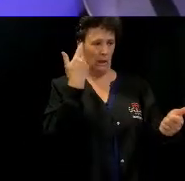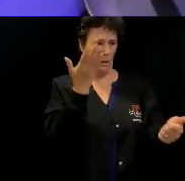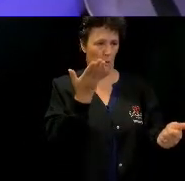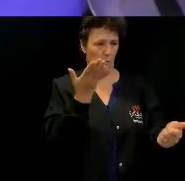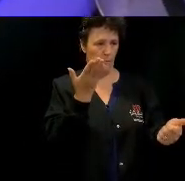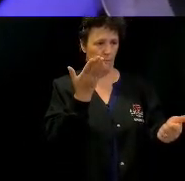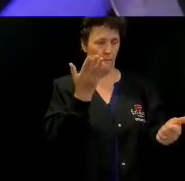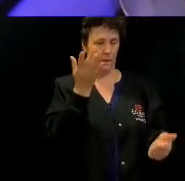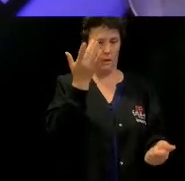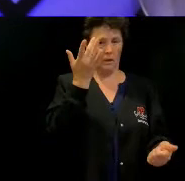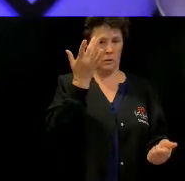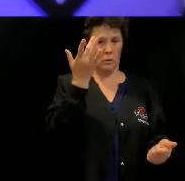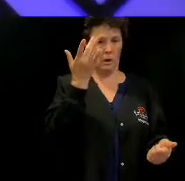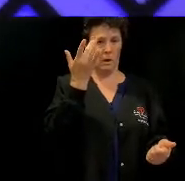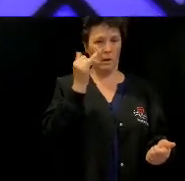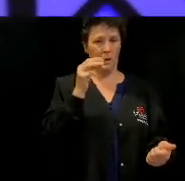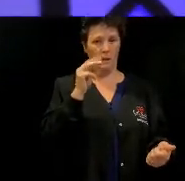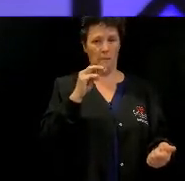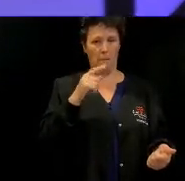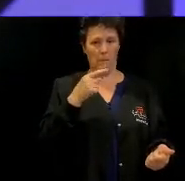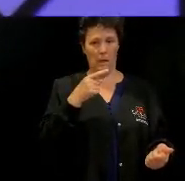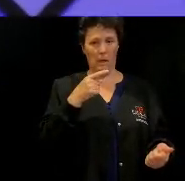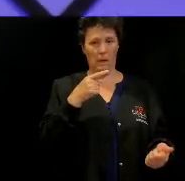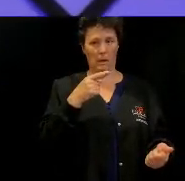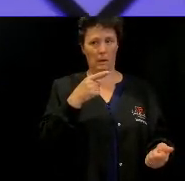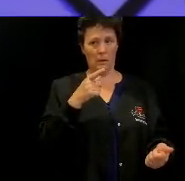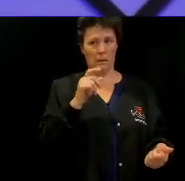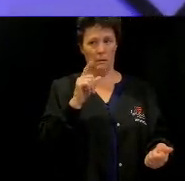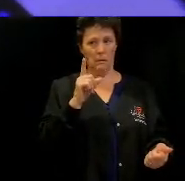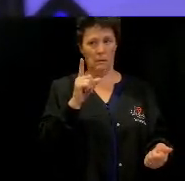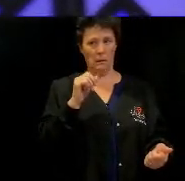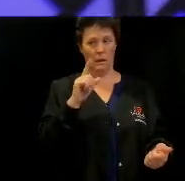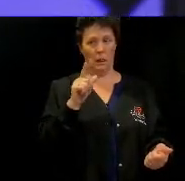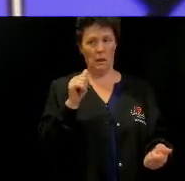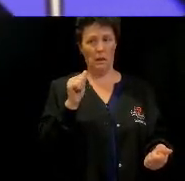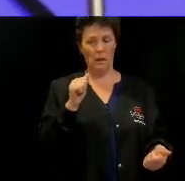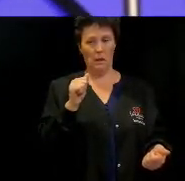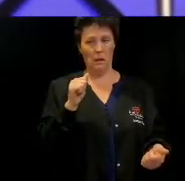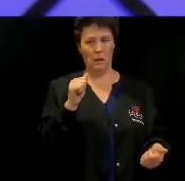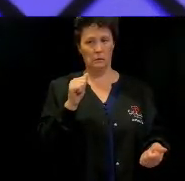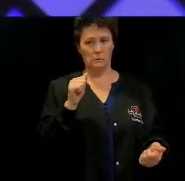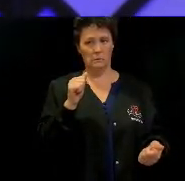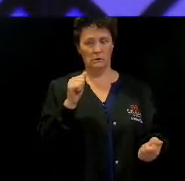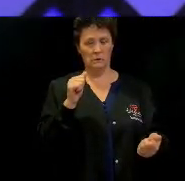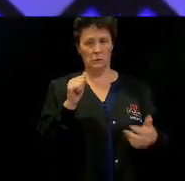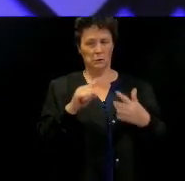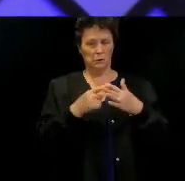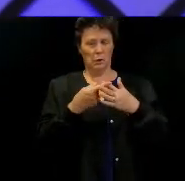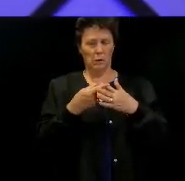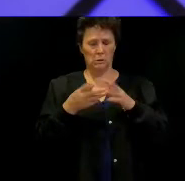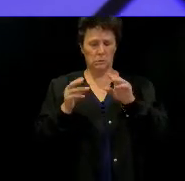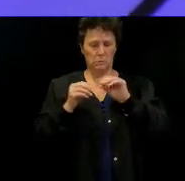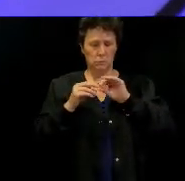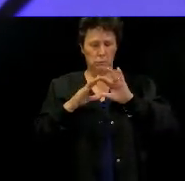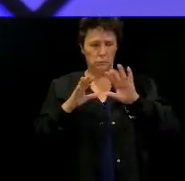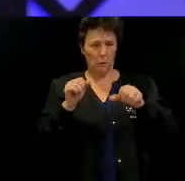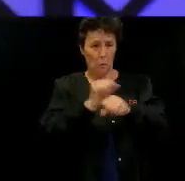That's why the amygdala gets fired up, because it's looking for something it can get its handles on.